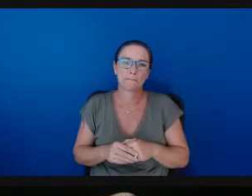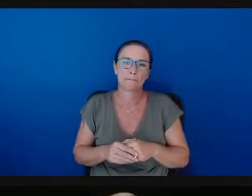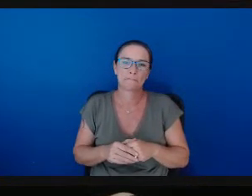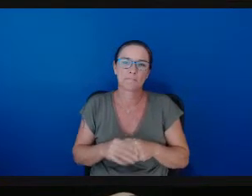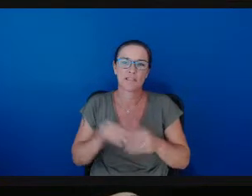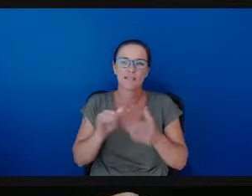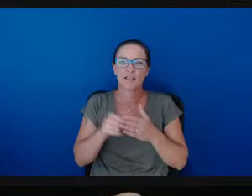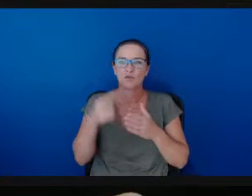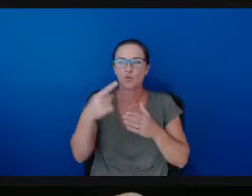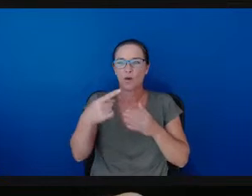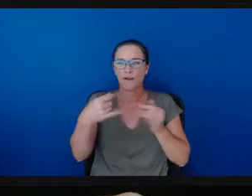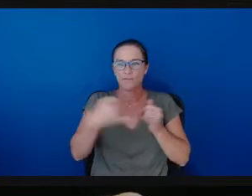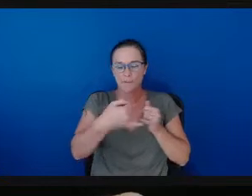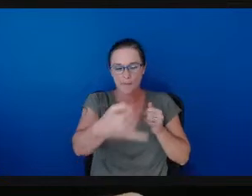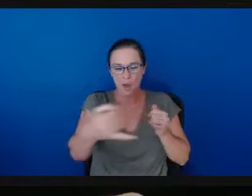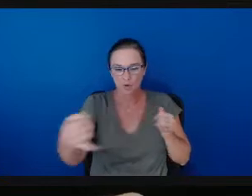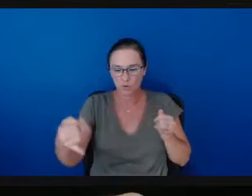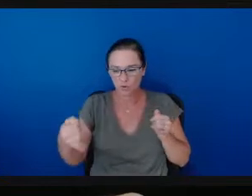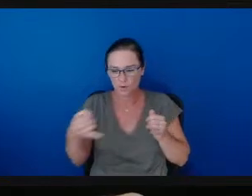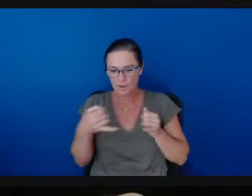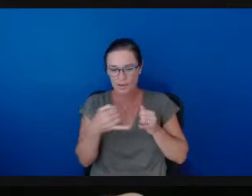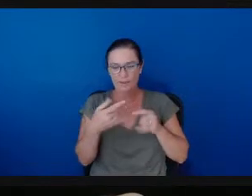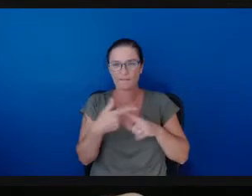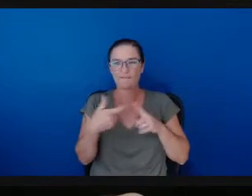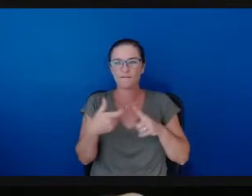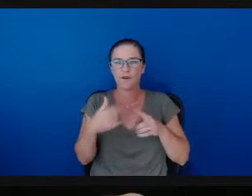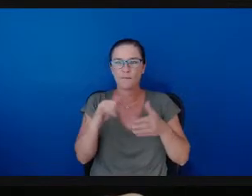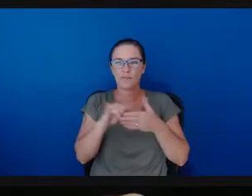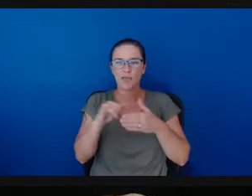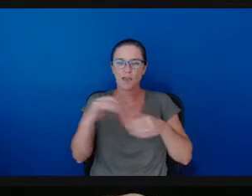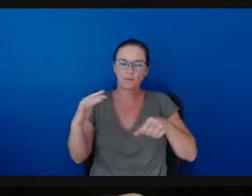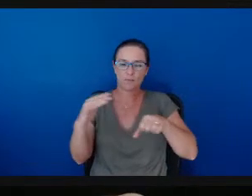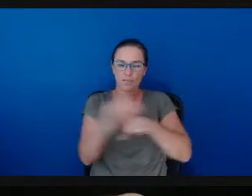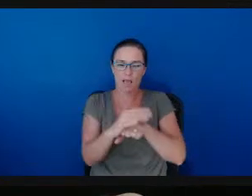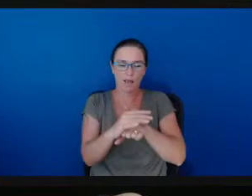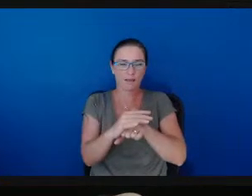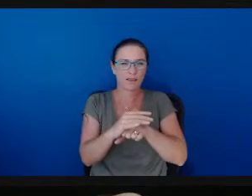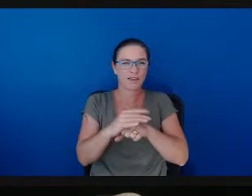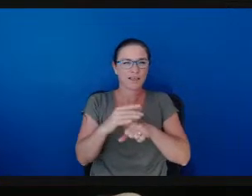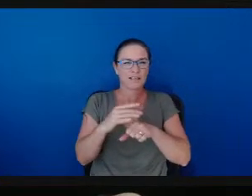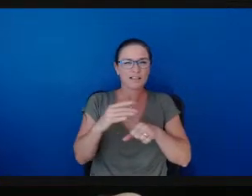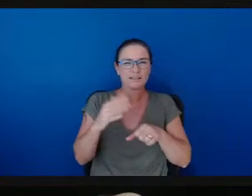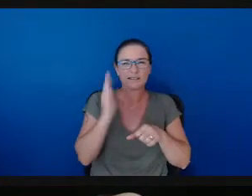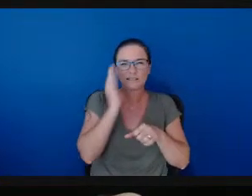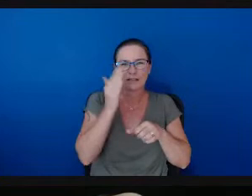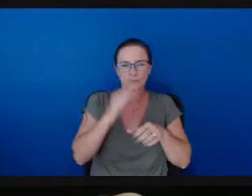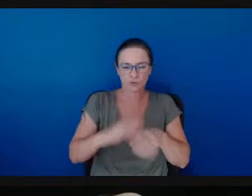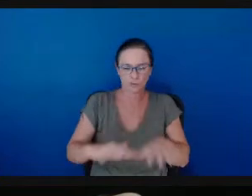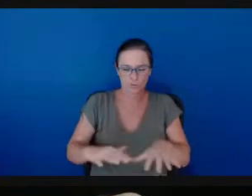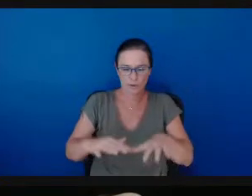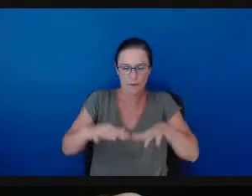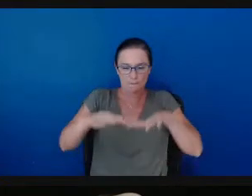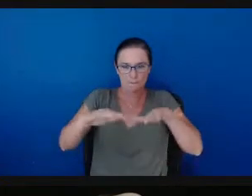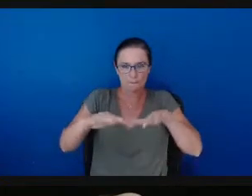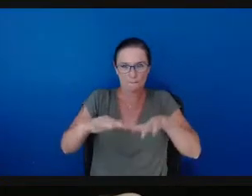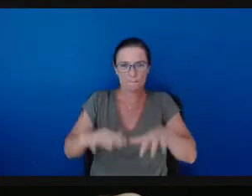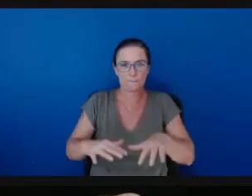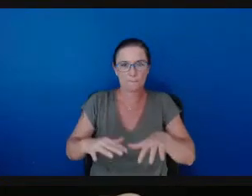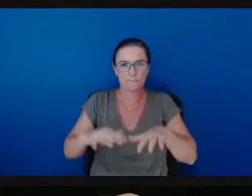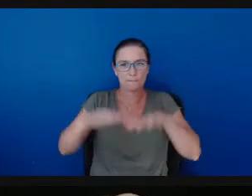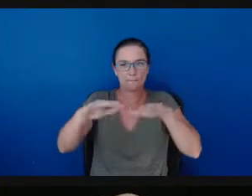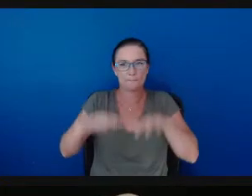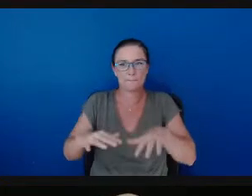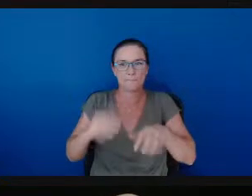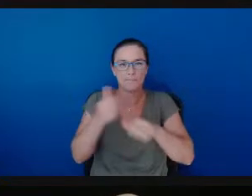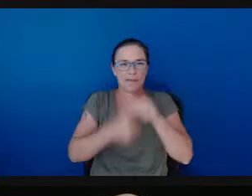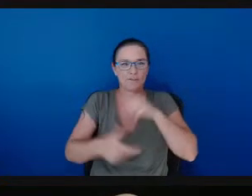boundaries of this innermost plug of land that seems to float above the lava and rise upwards over time. Right,